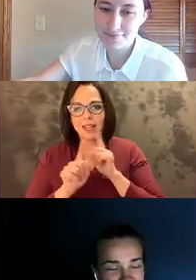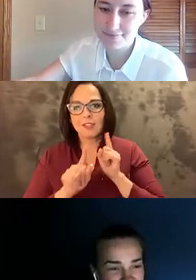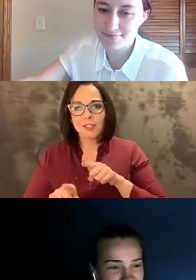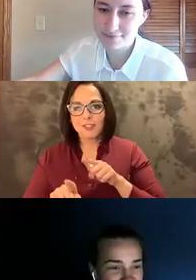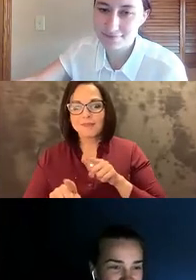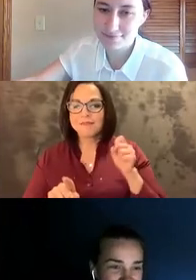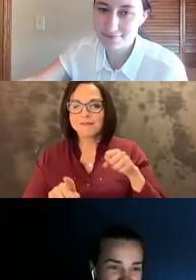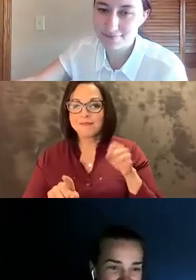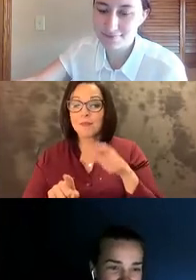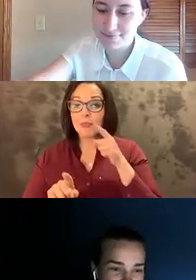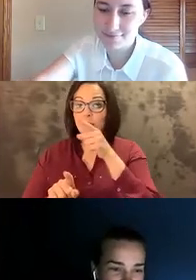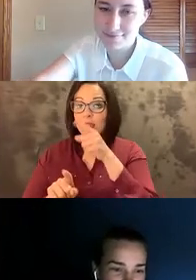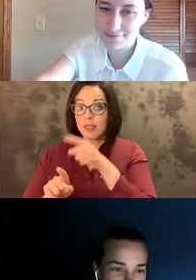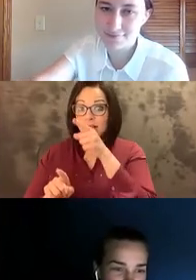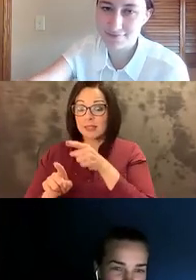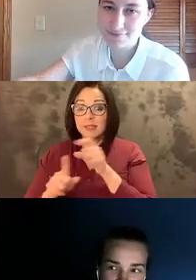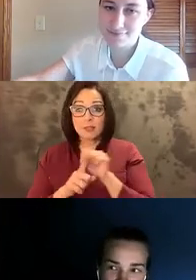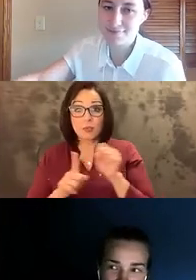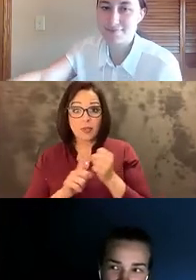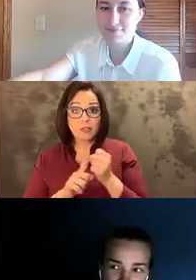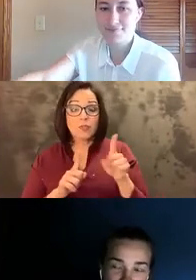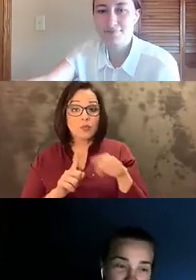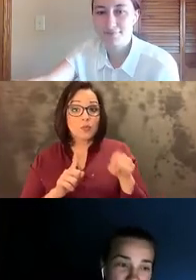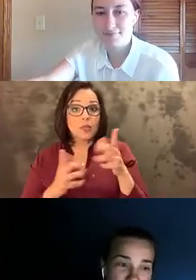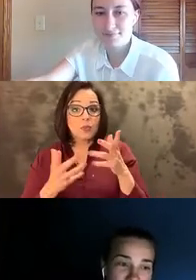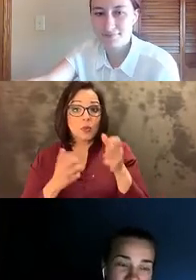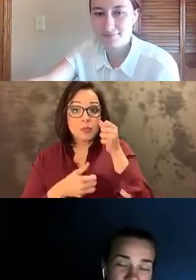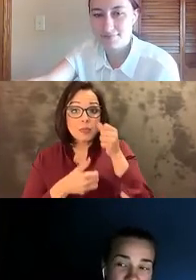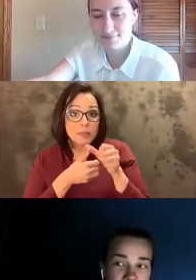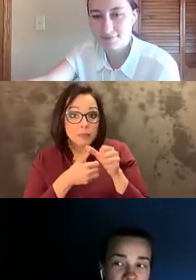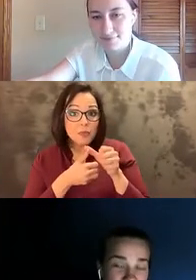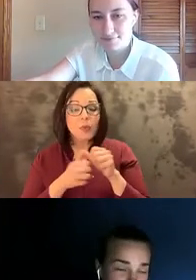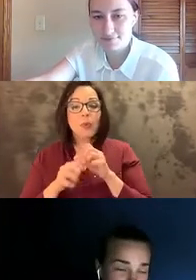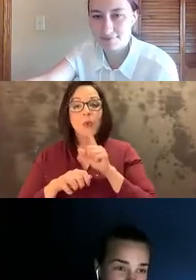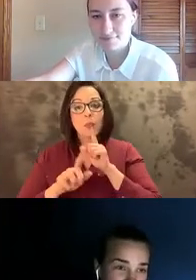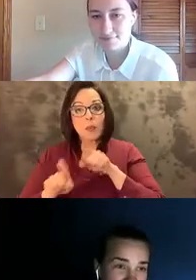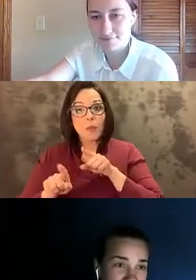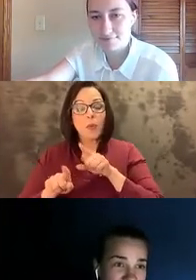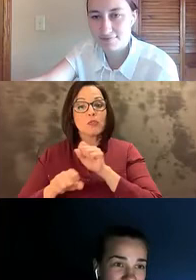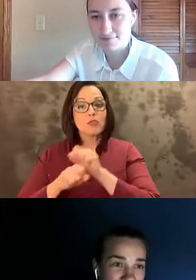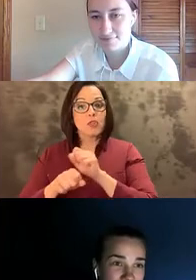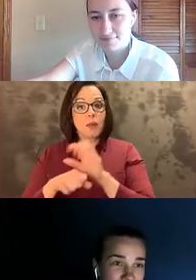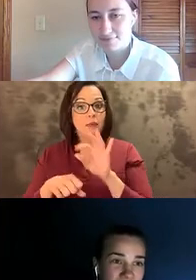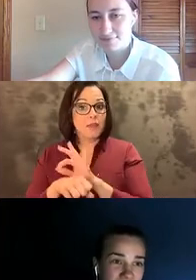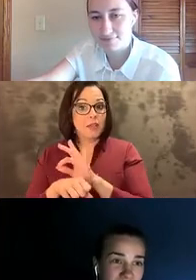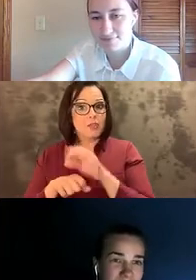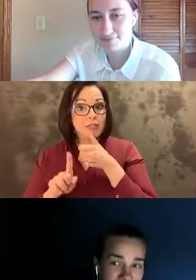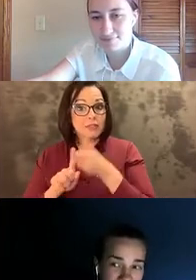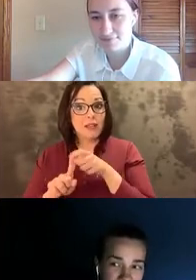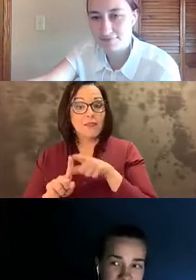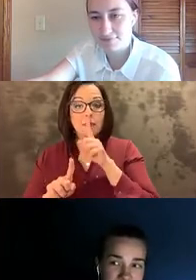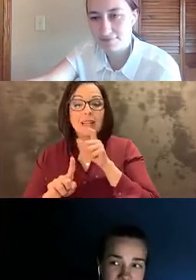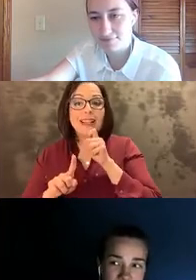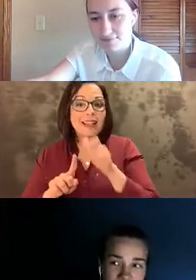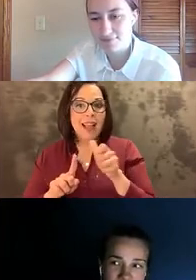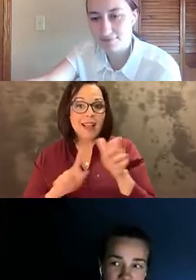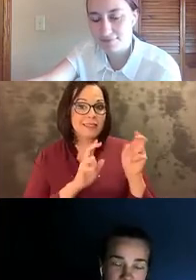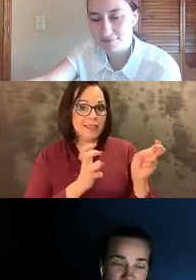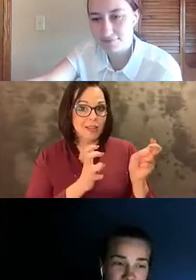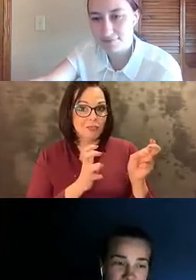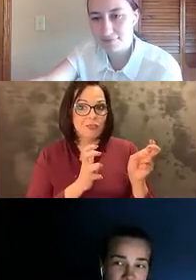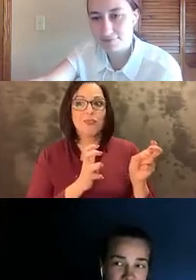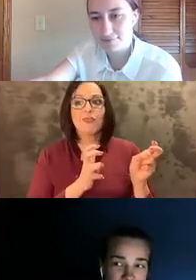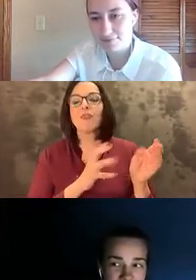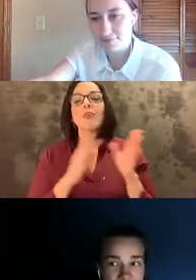So in this situation, you want to remember to report by job function and not by job title.